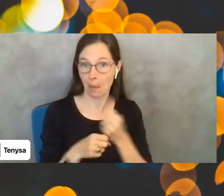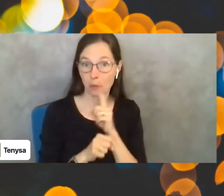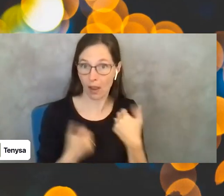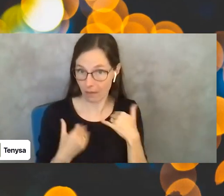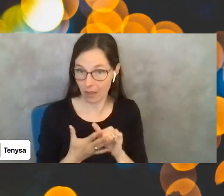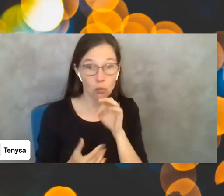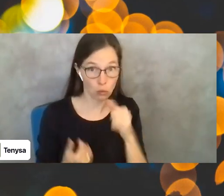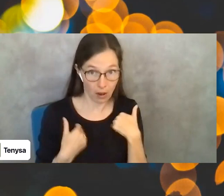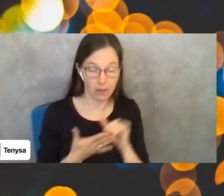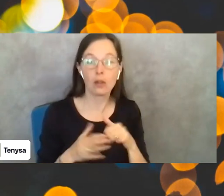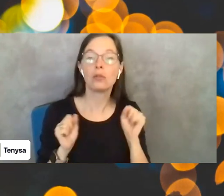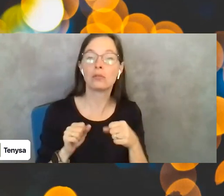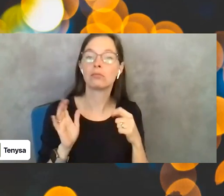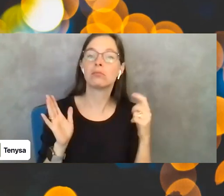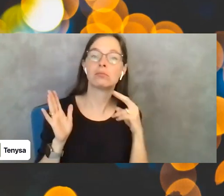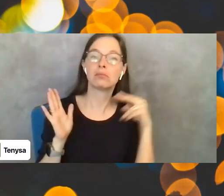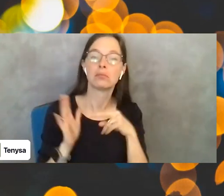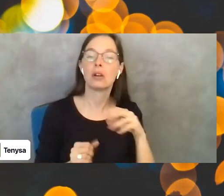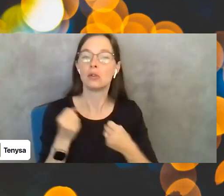support@bmoment.us. That's